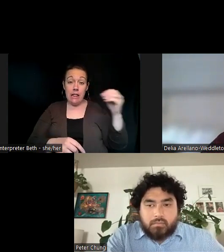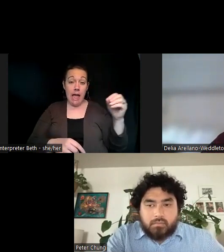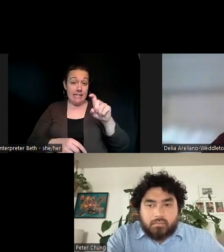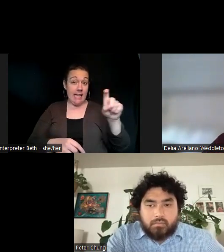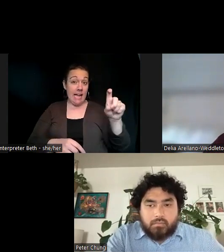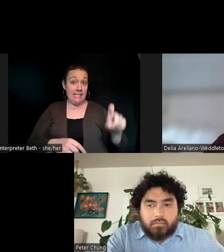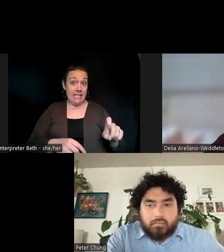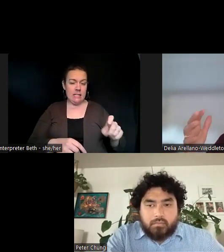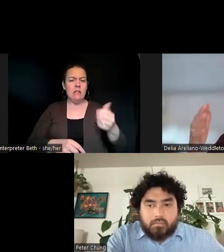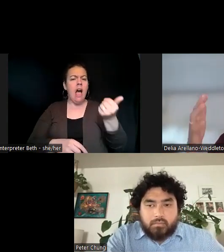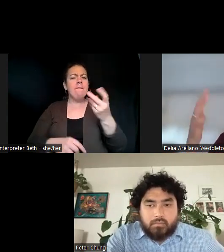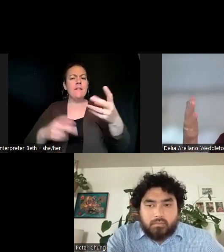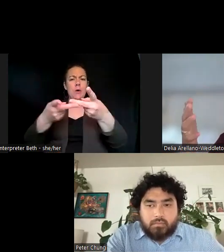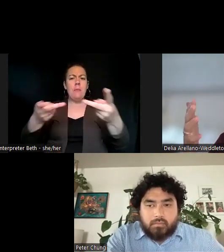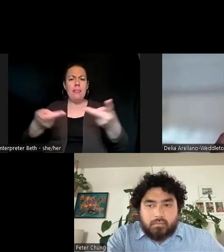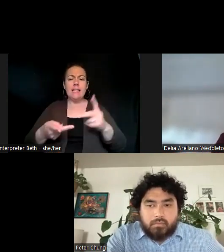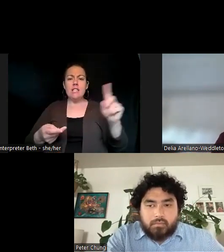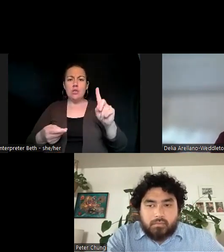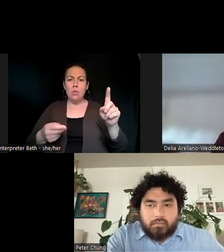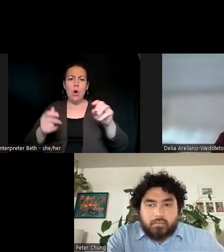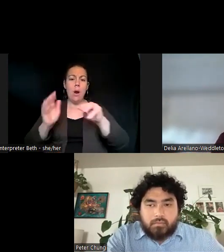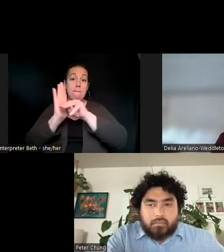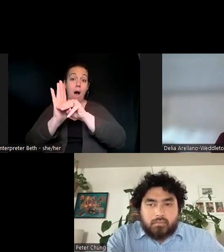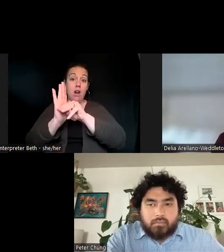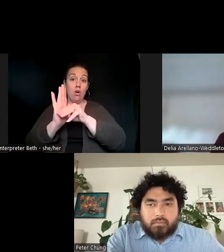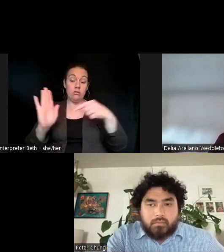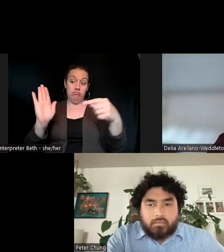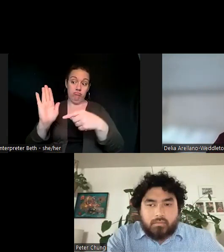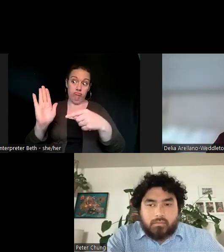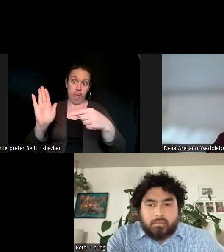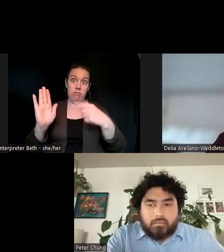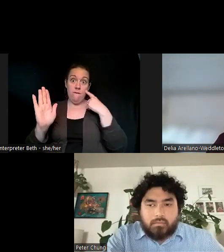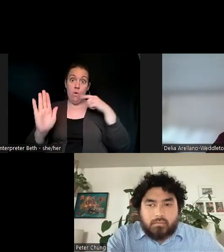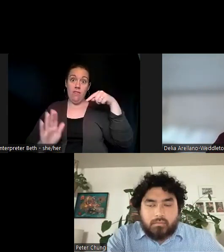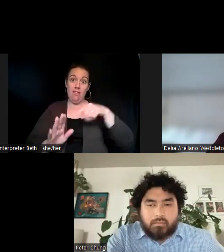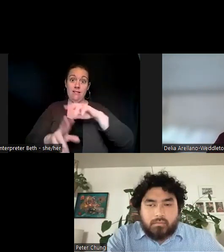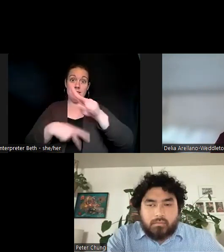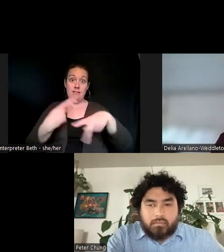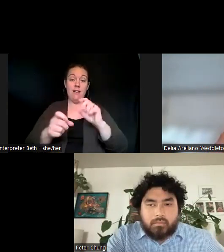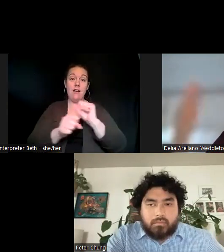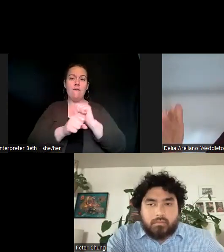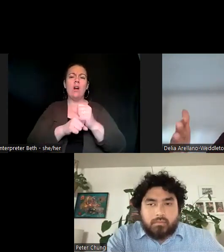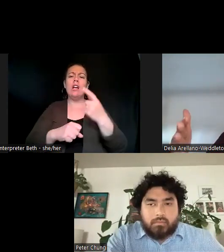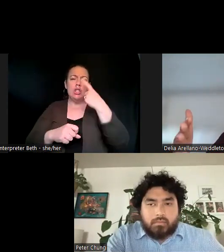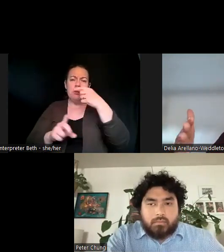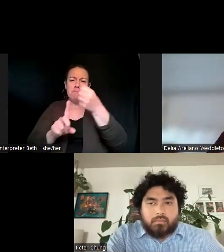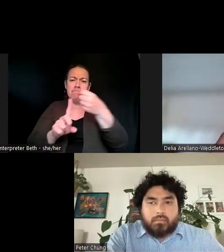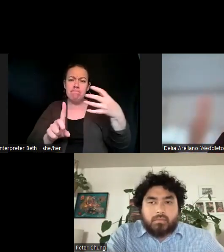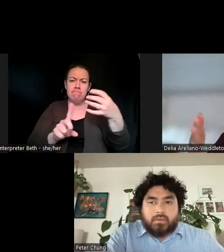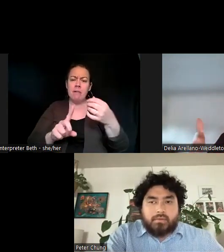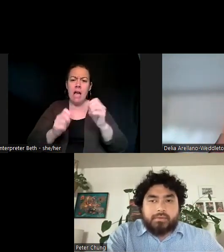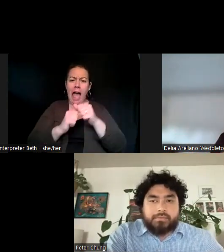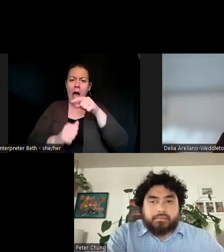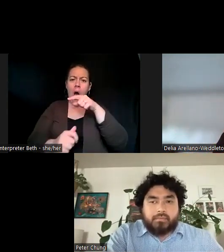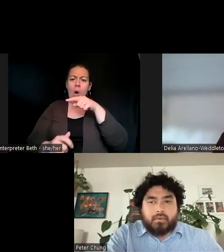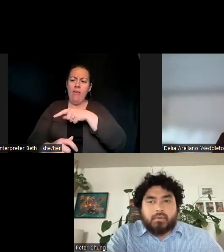You mentioned a couple places where there are models for this work. Can you tell us a little bit more about how did they get to that point? Like, what